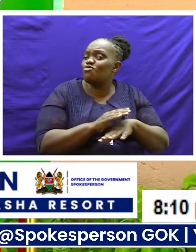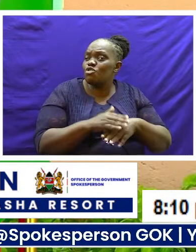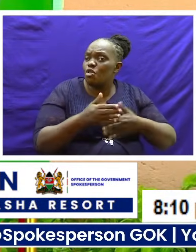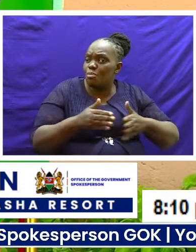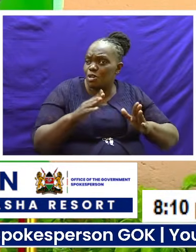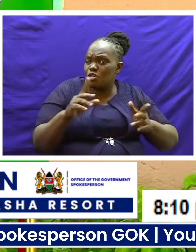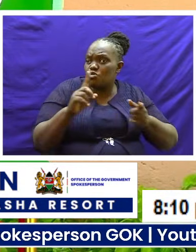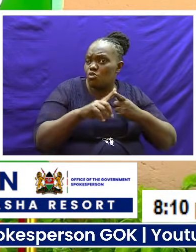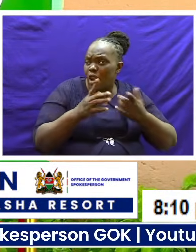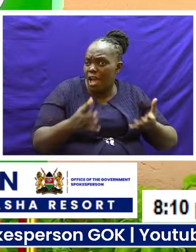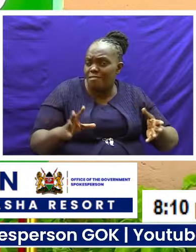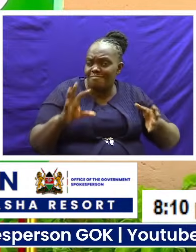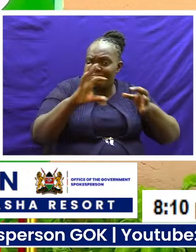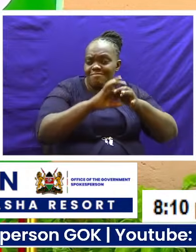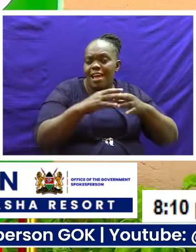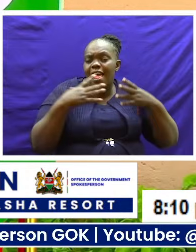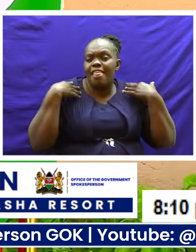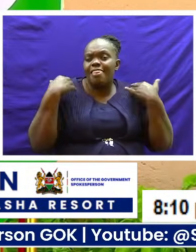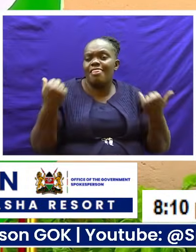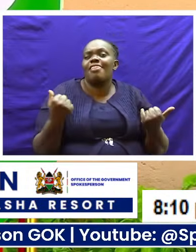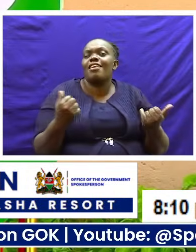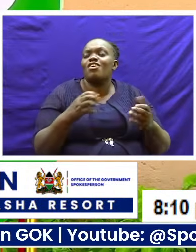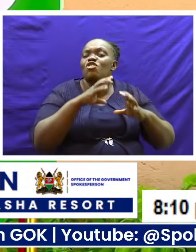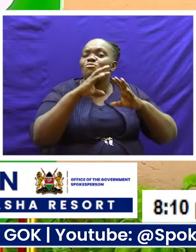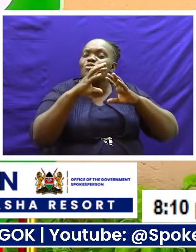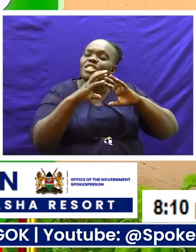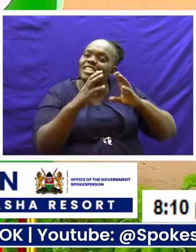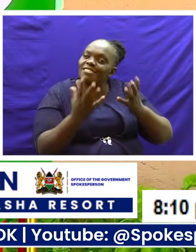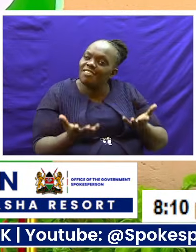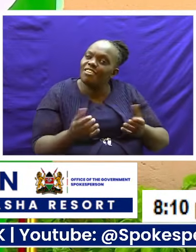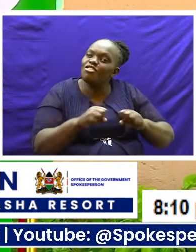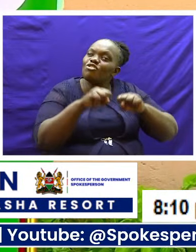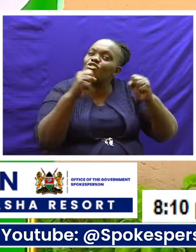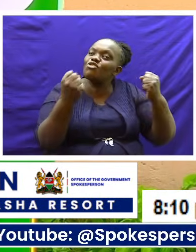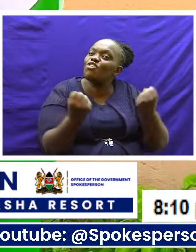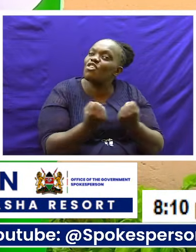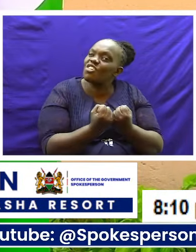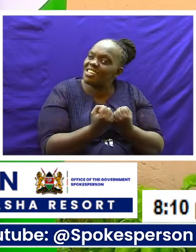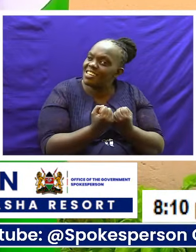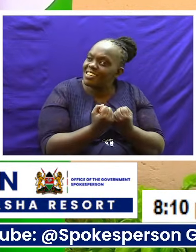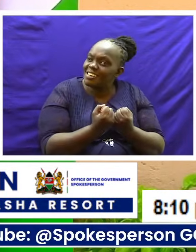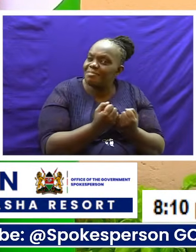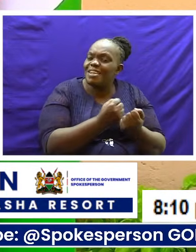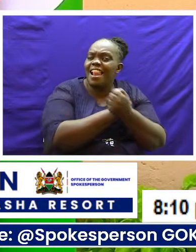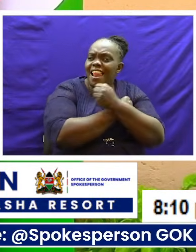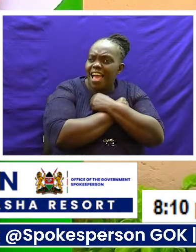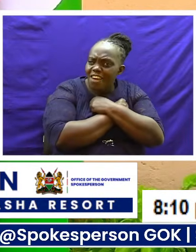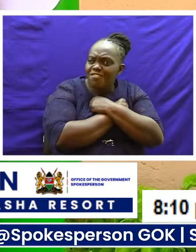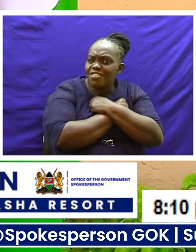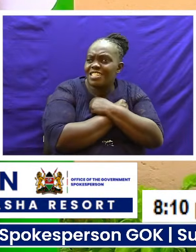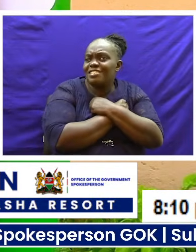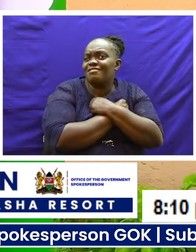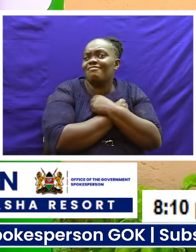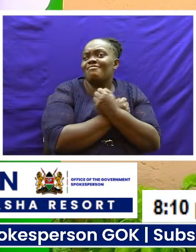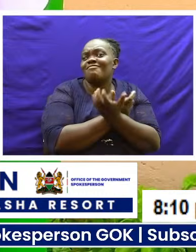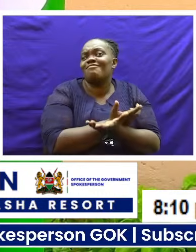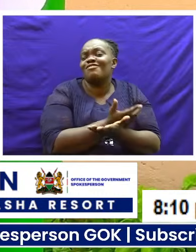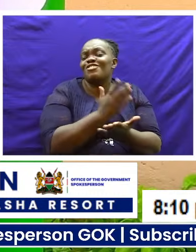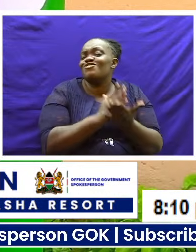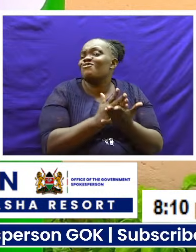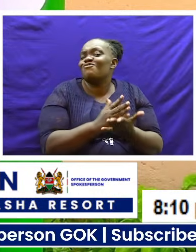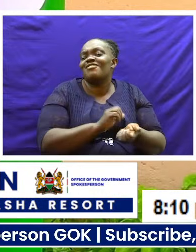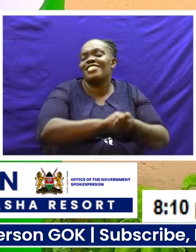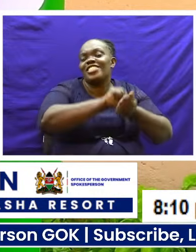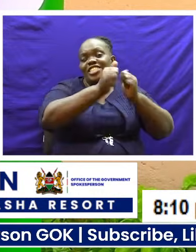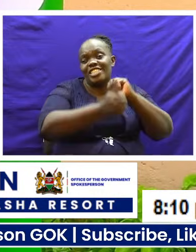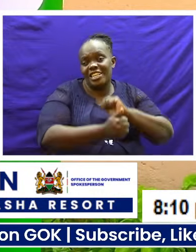to now combine the health, the communication, sociology. I loved. It was a total